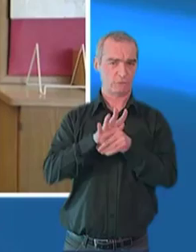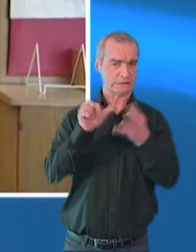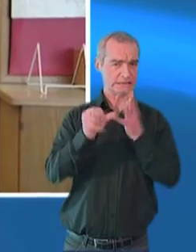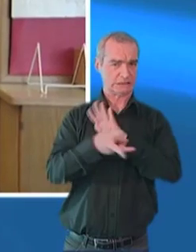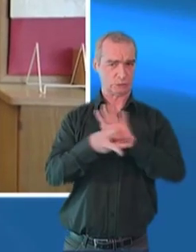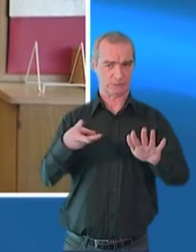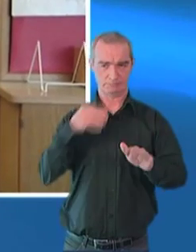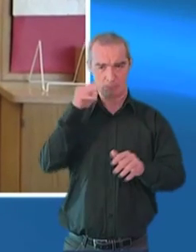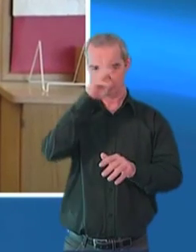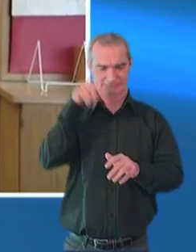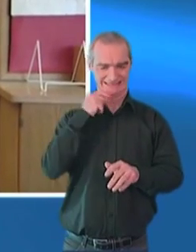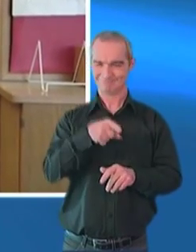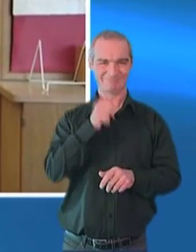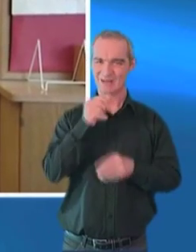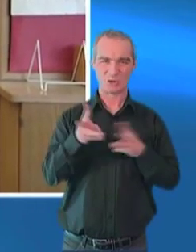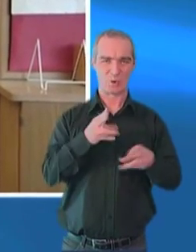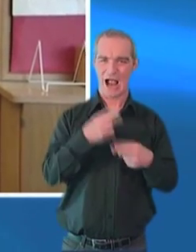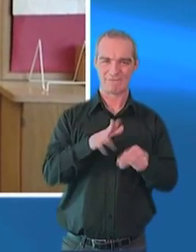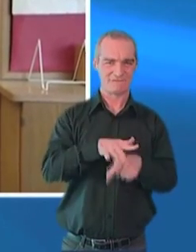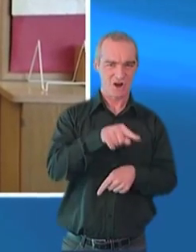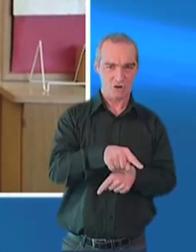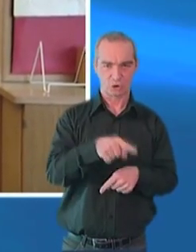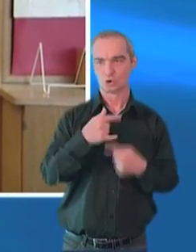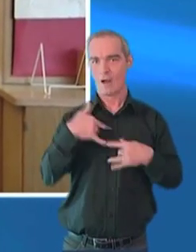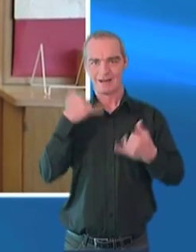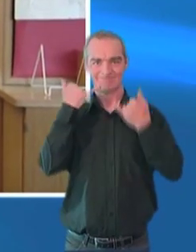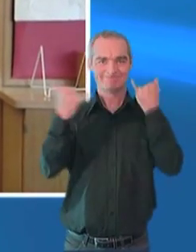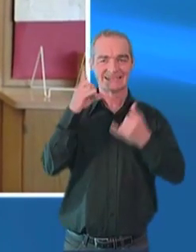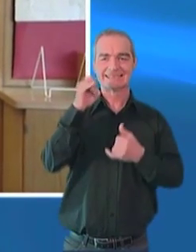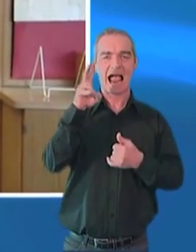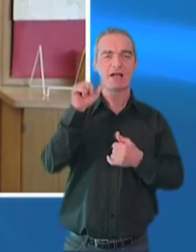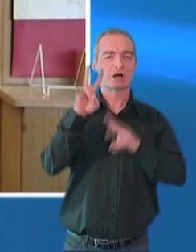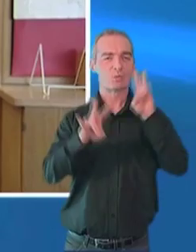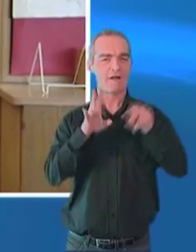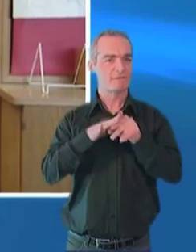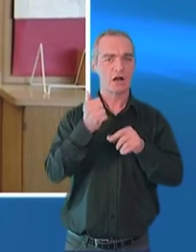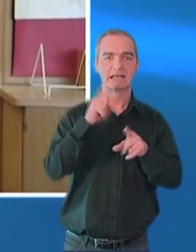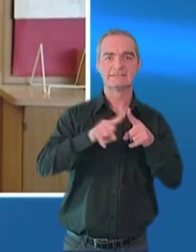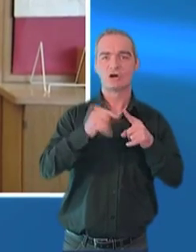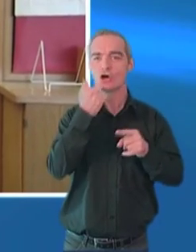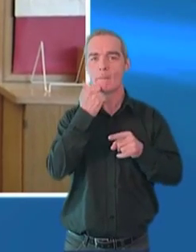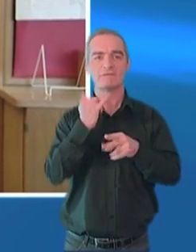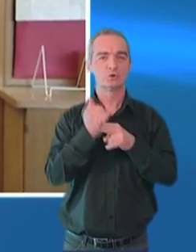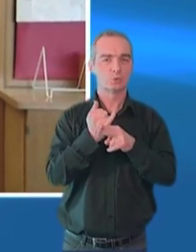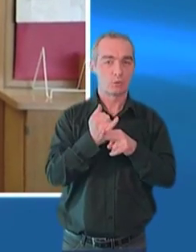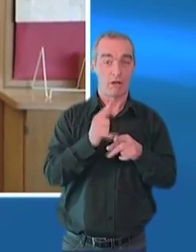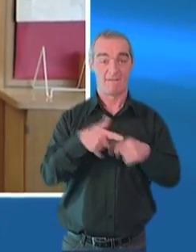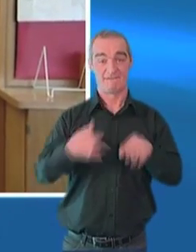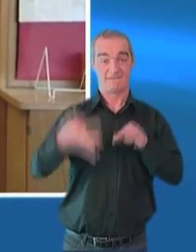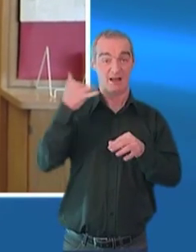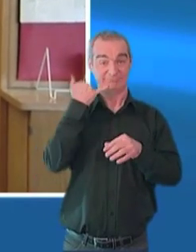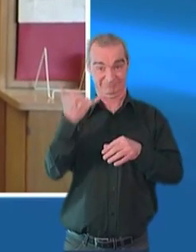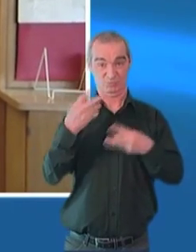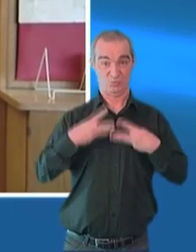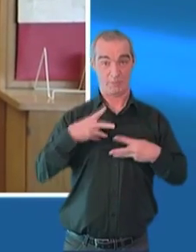Trim and lasted 6 weeks before the principal said, no, this isn't working out. So I ended up ringing directory inquiries and looking